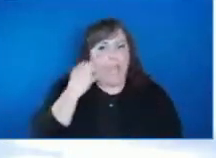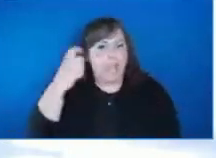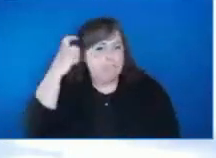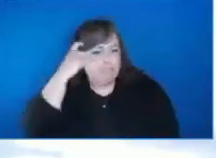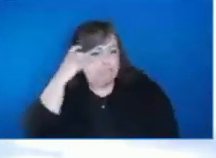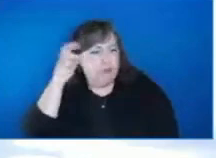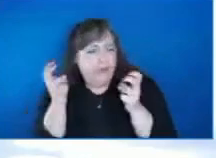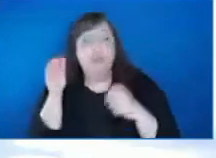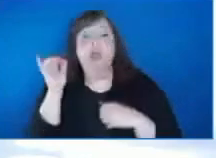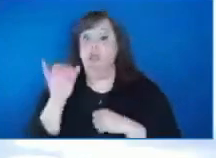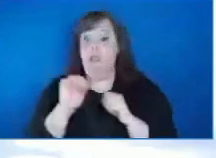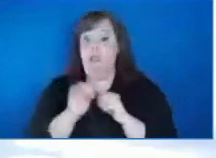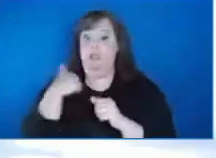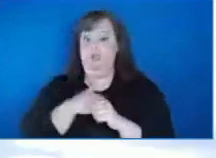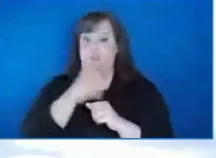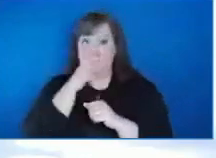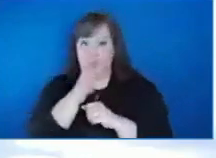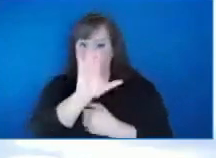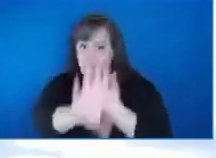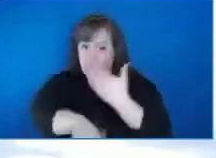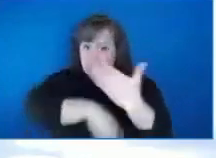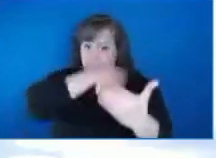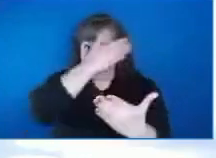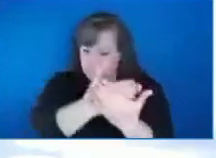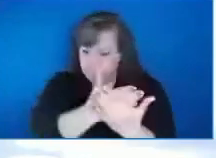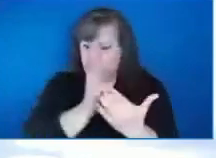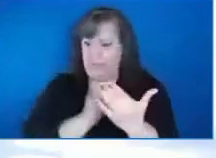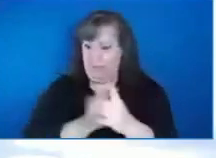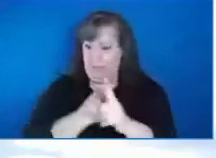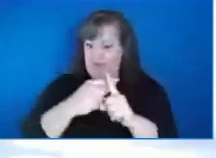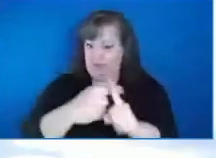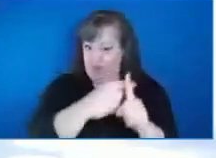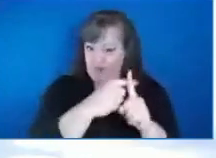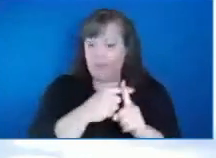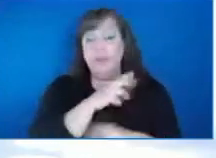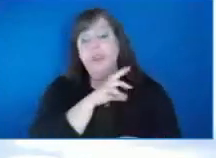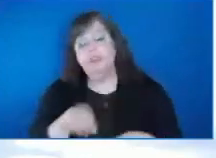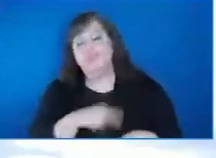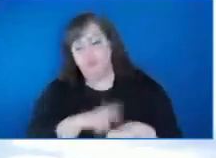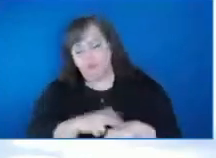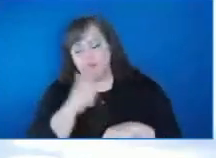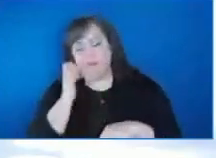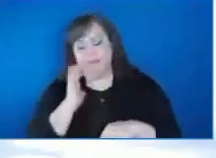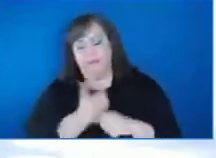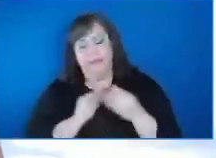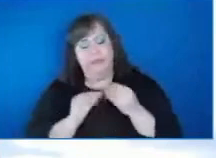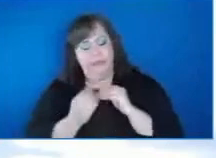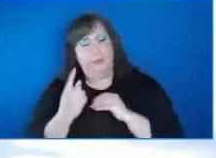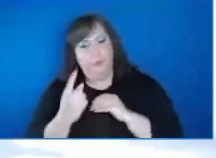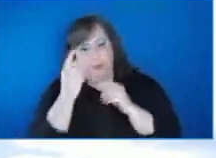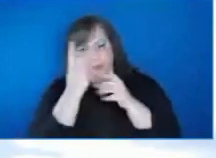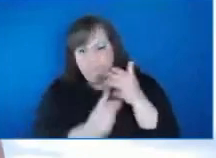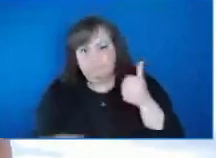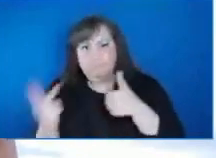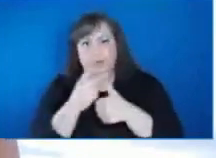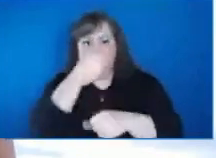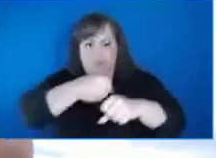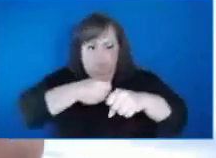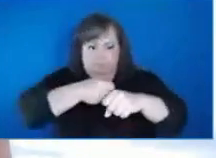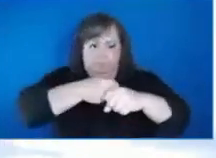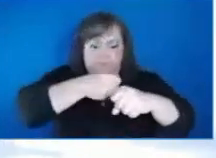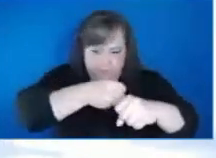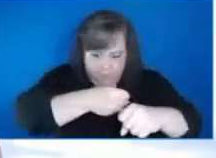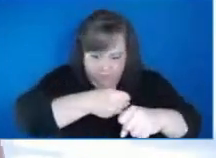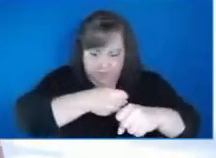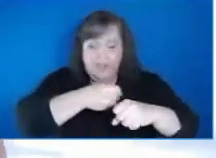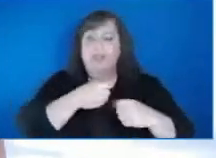go and get to our target. And then on the spacecraft, of course, because our number one mission is to impact this asteroid, that means,